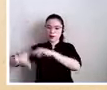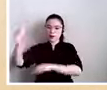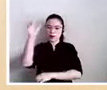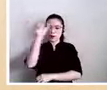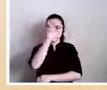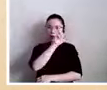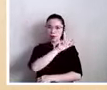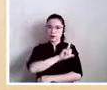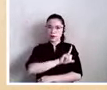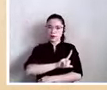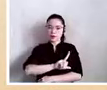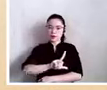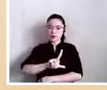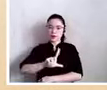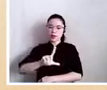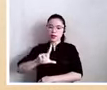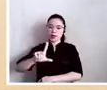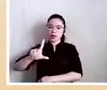Lord,